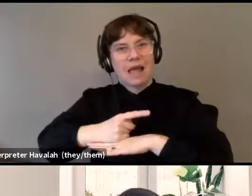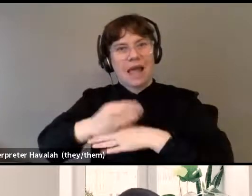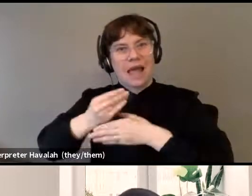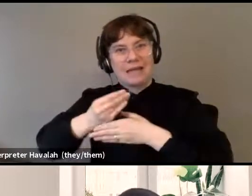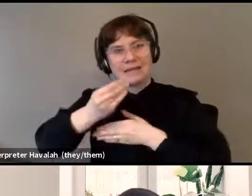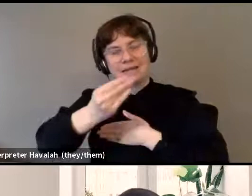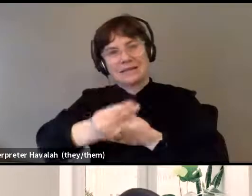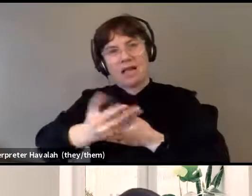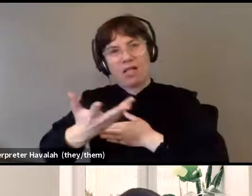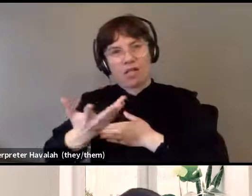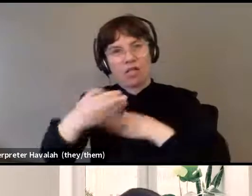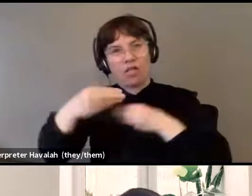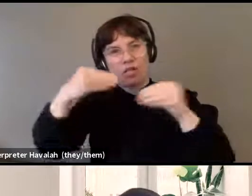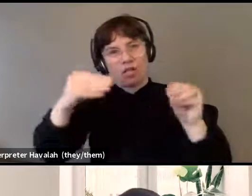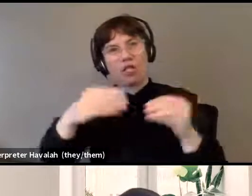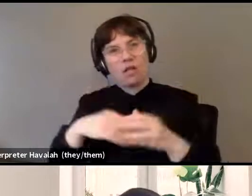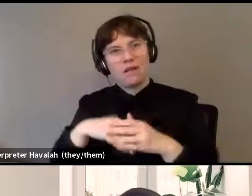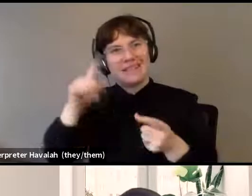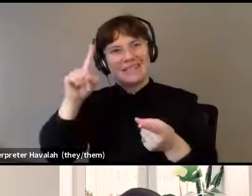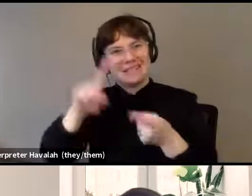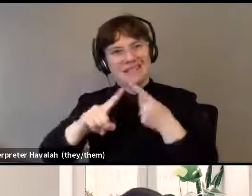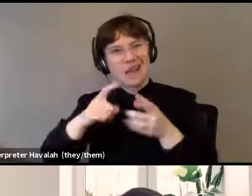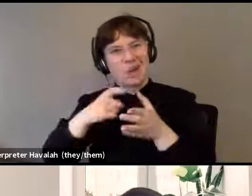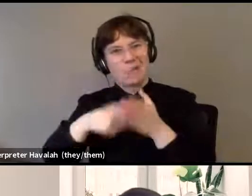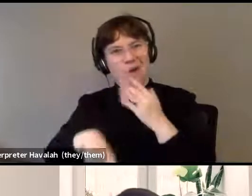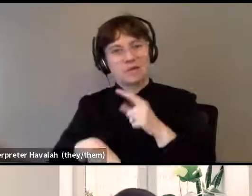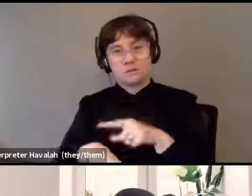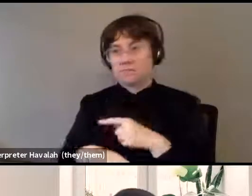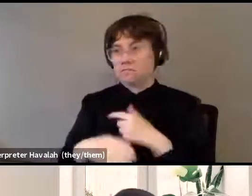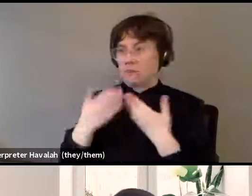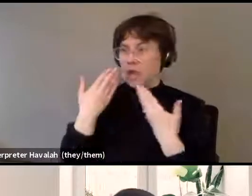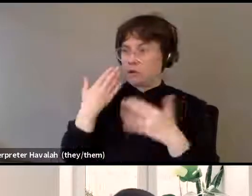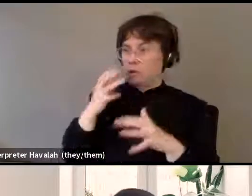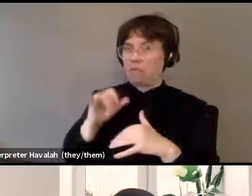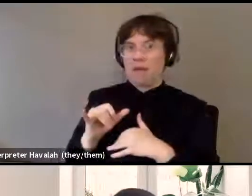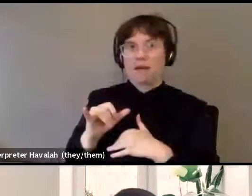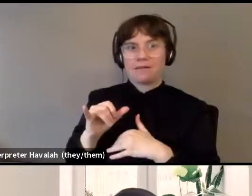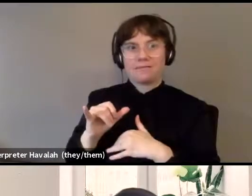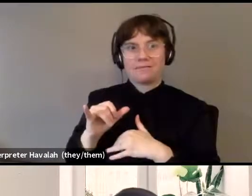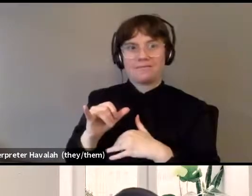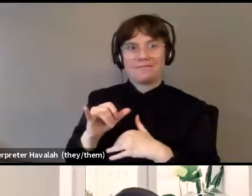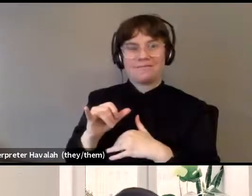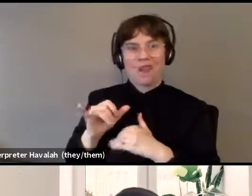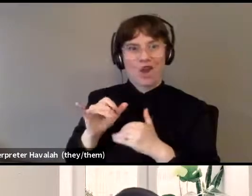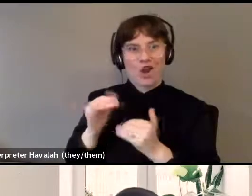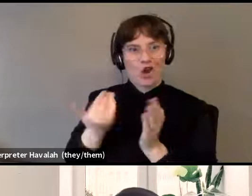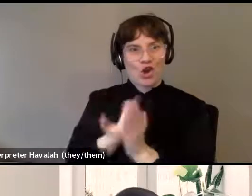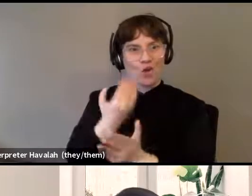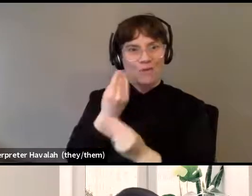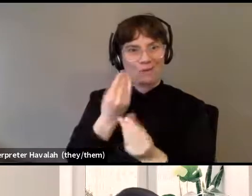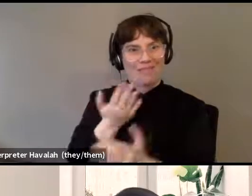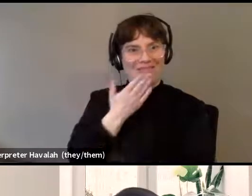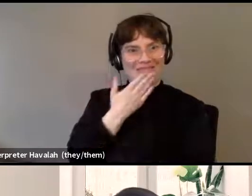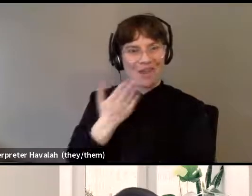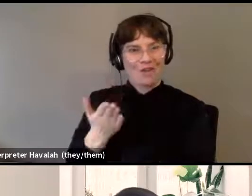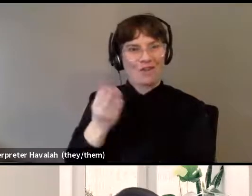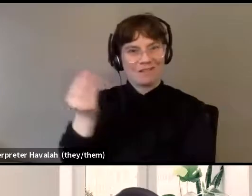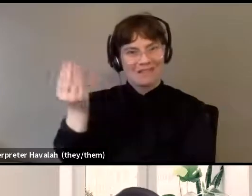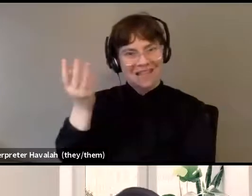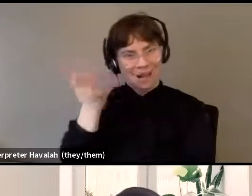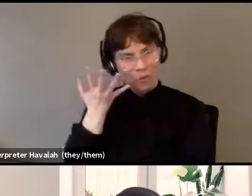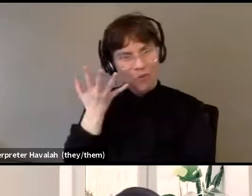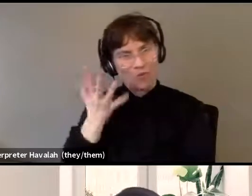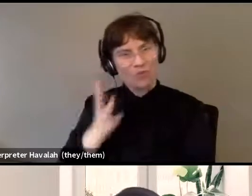price? Yeah, so I was not familiar with that until just now. So thank you for bringing that to my